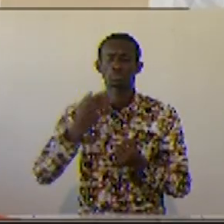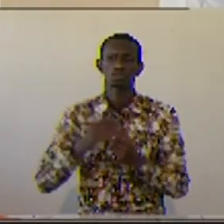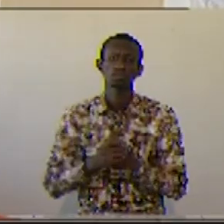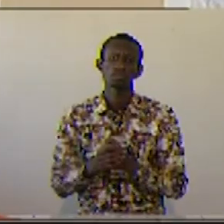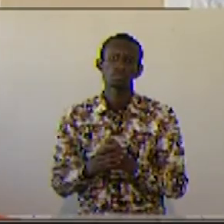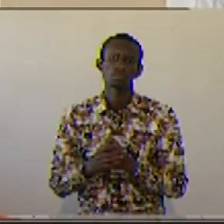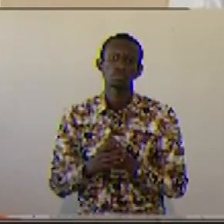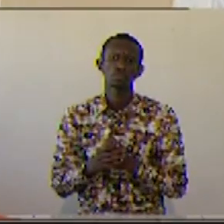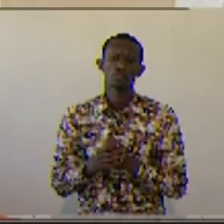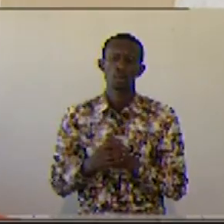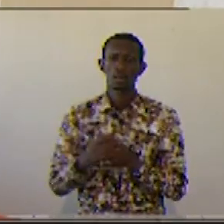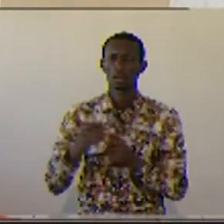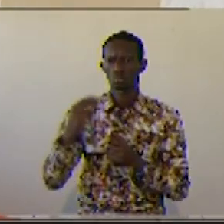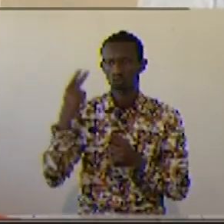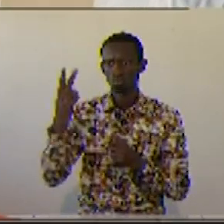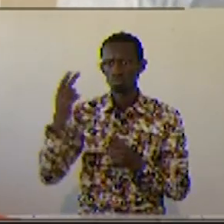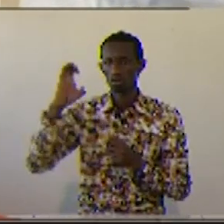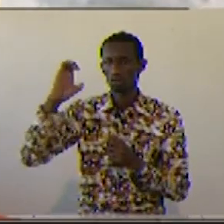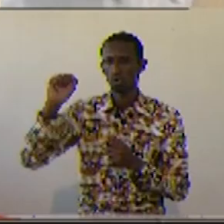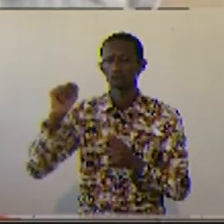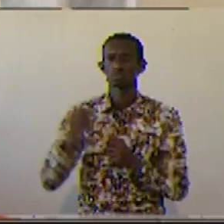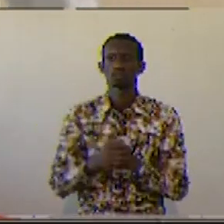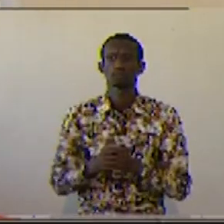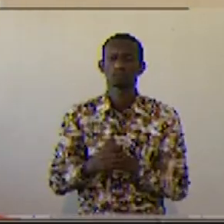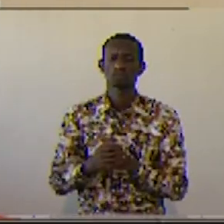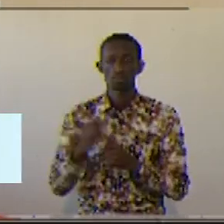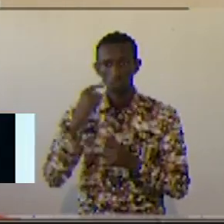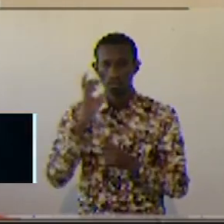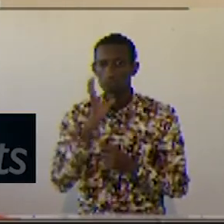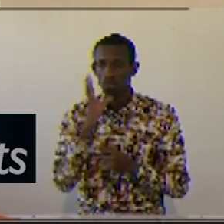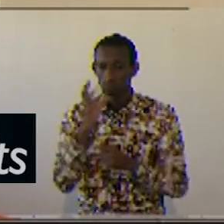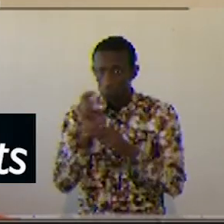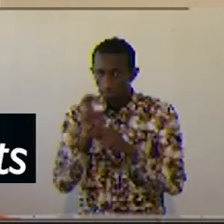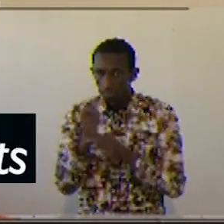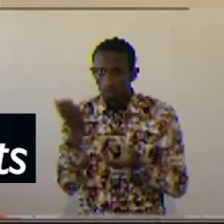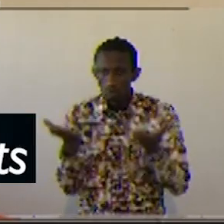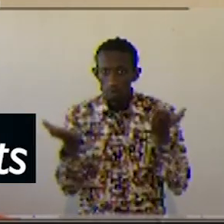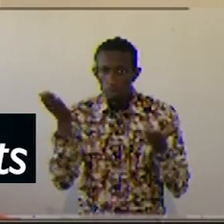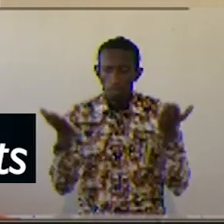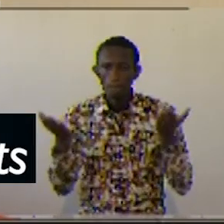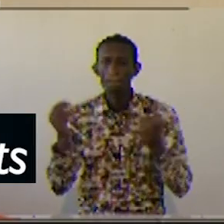and 2 carbon dioxide. Now let us check if it is balanced. Potassium, 2.